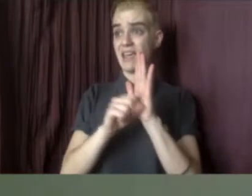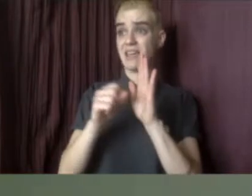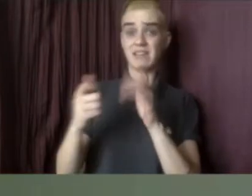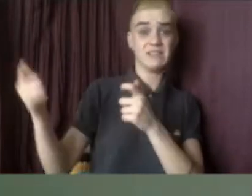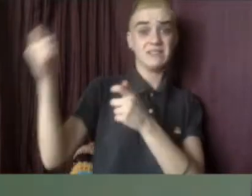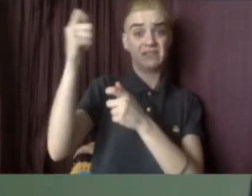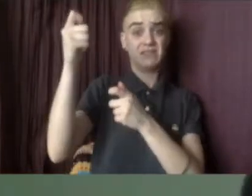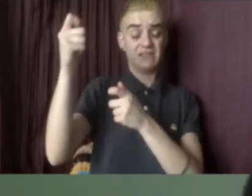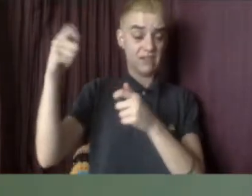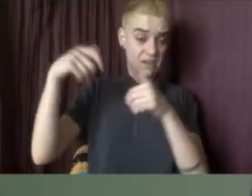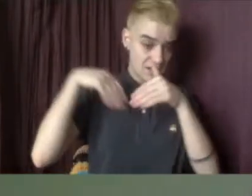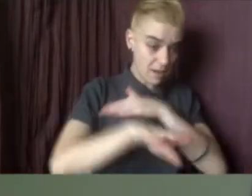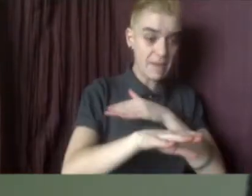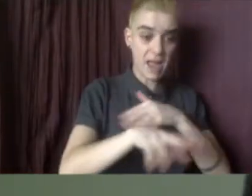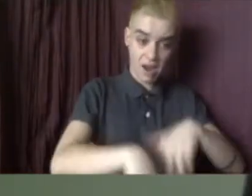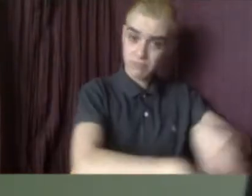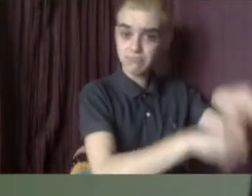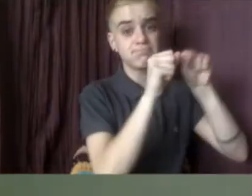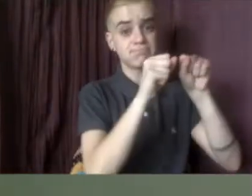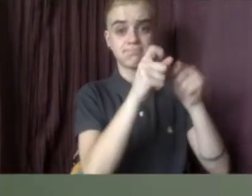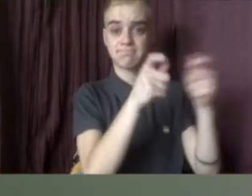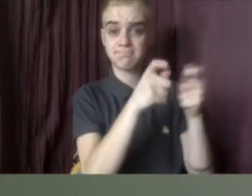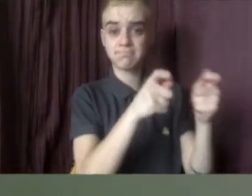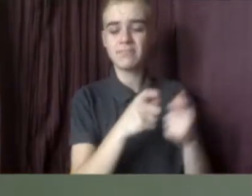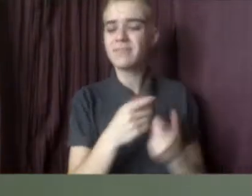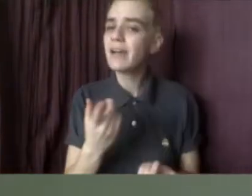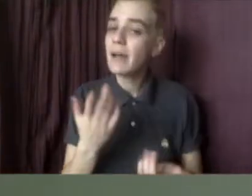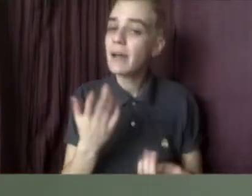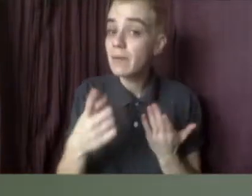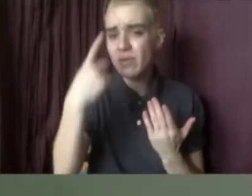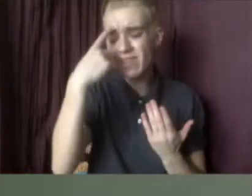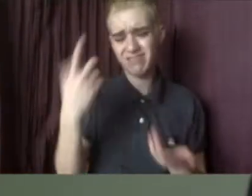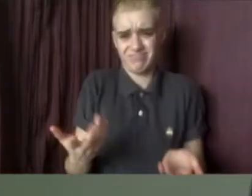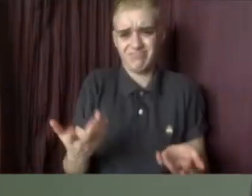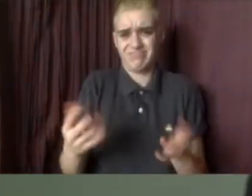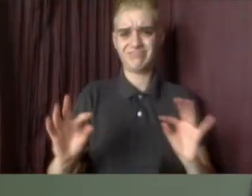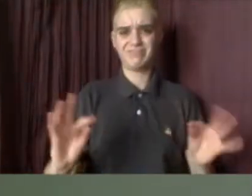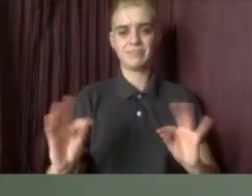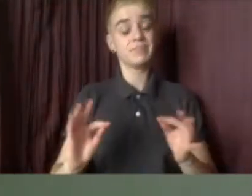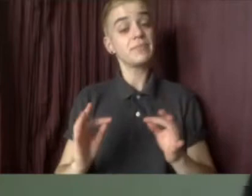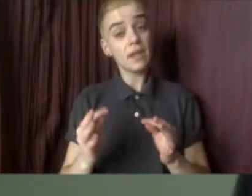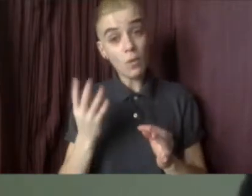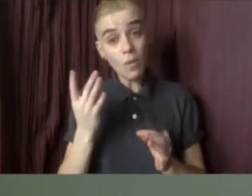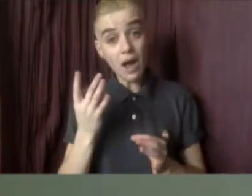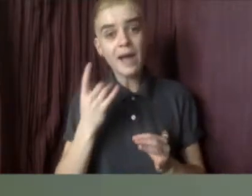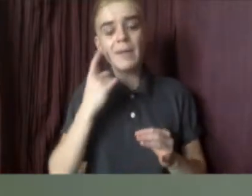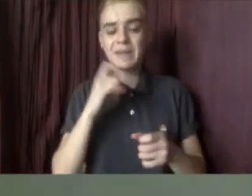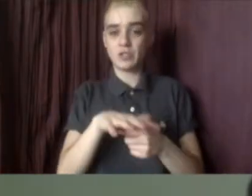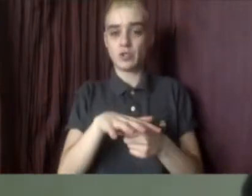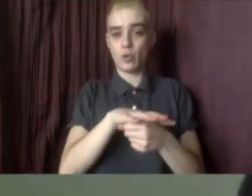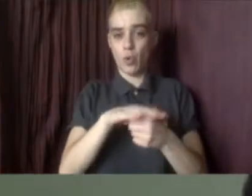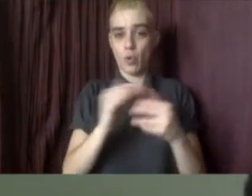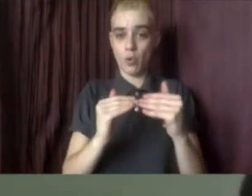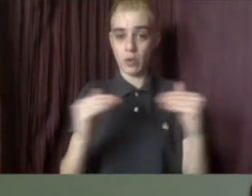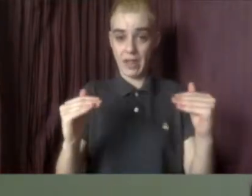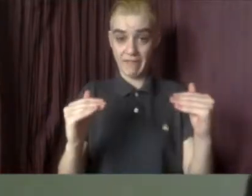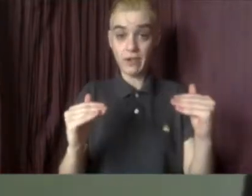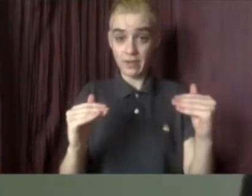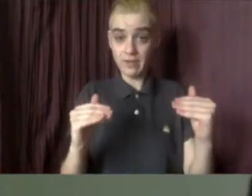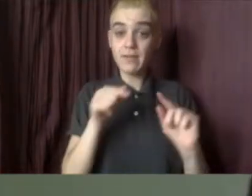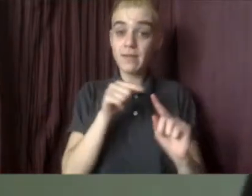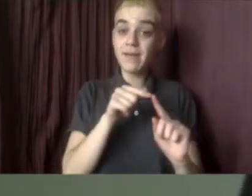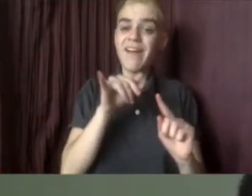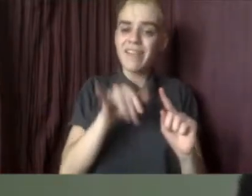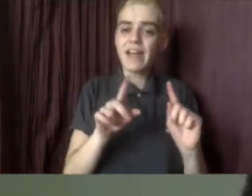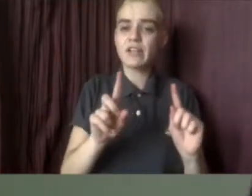you now, North Atlanta is really different than South Atlanta. And so if you only put polling places in churches in South Atlanta, then you're going to miss